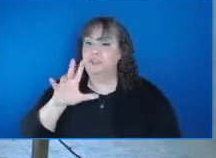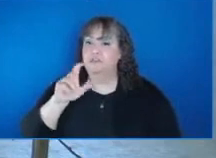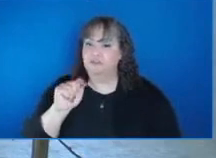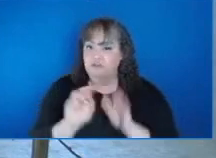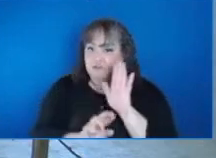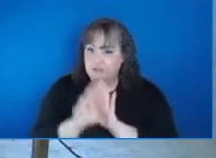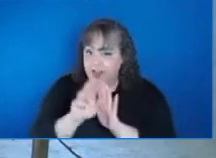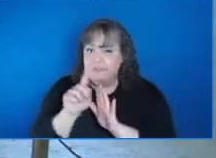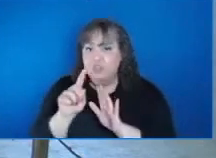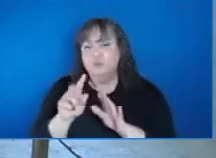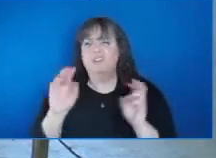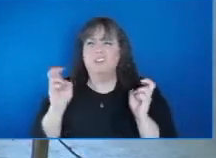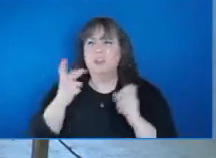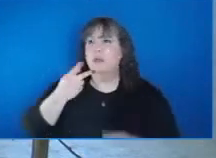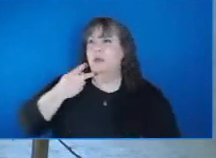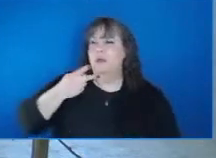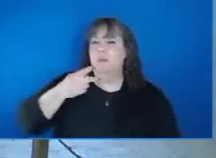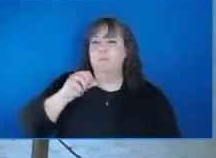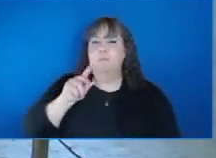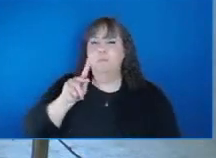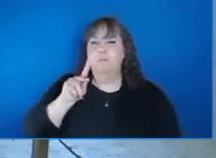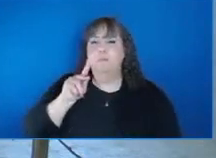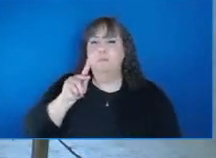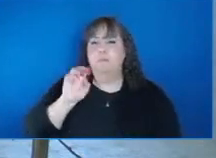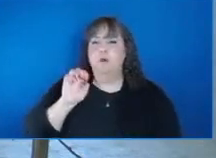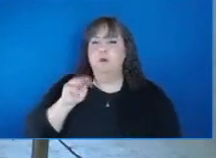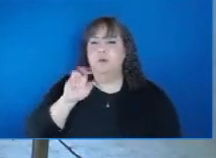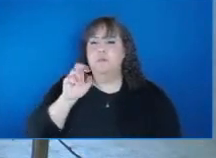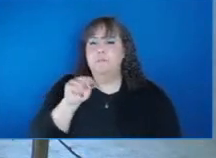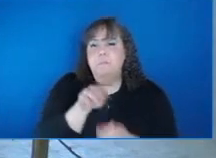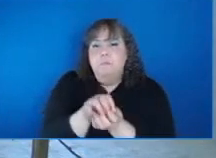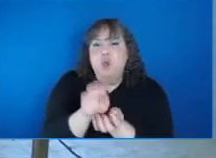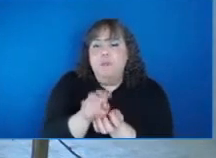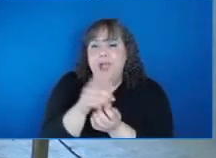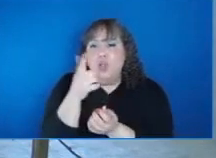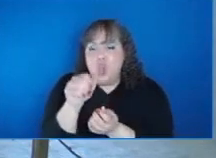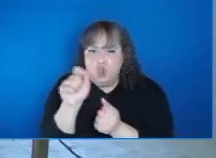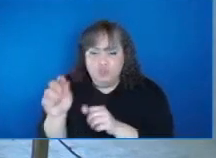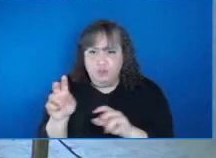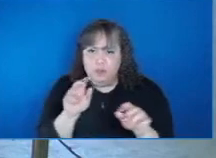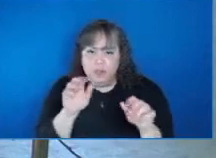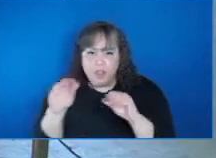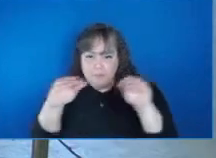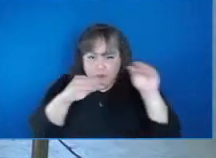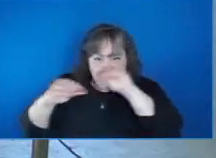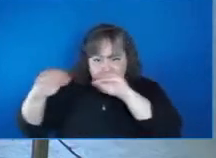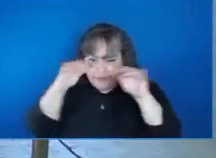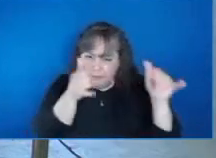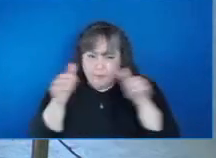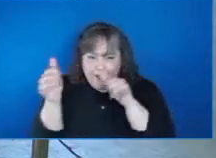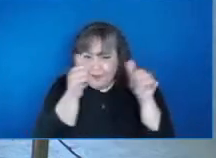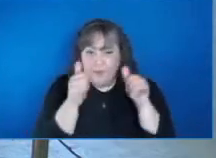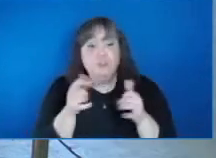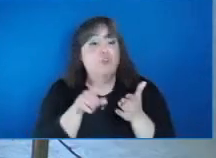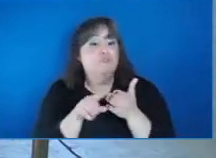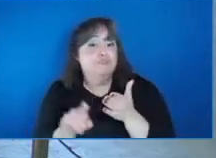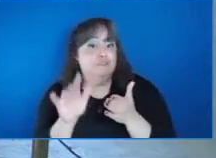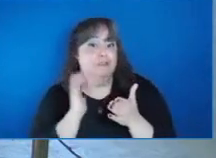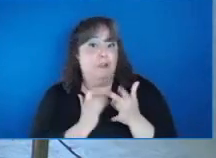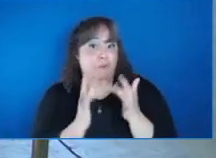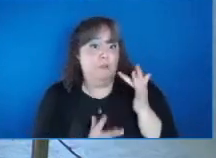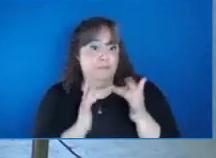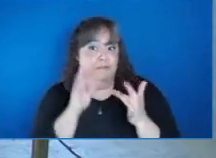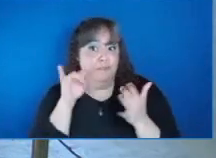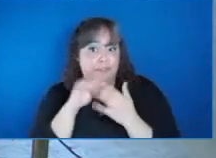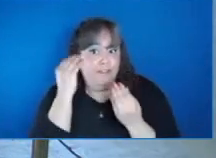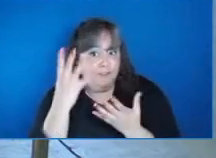it in your scene and some other fun things. So definitely there's a lot of stuff ramping up, and check that out. Okay, so back